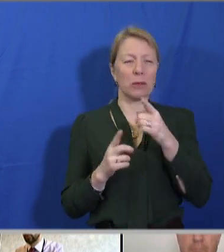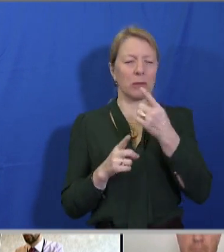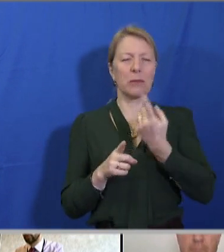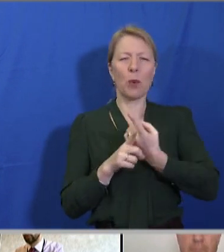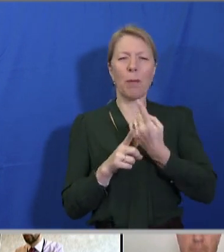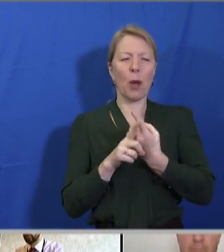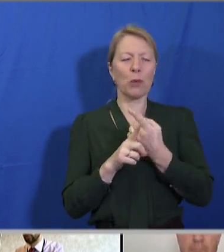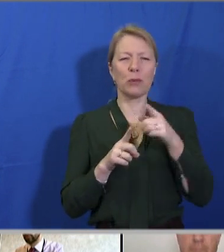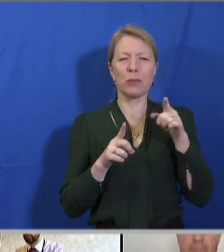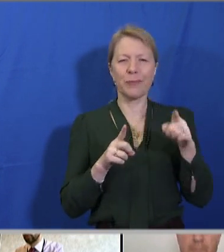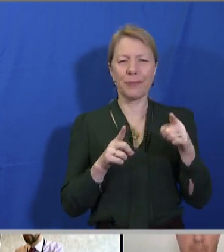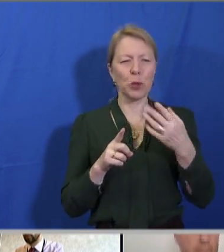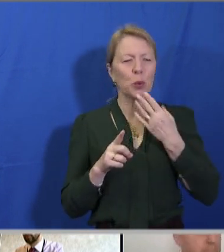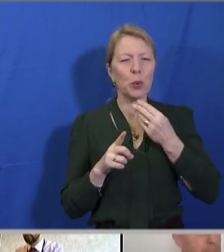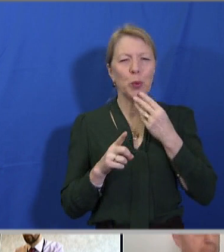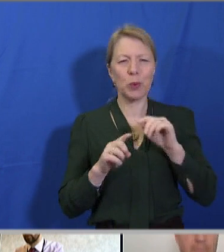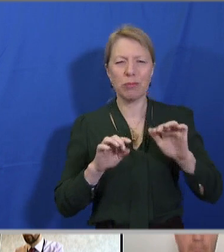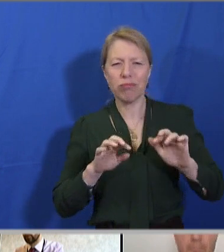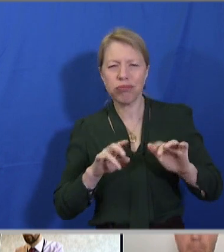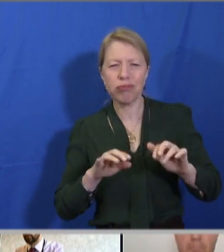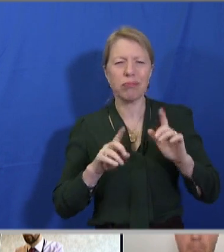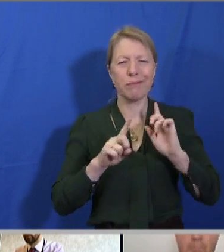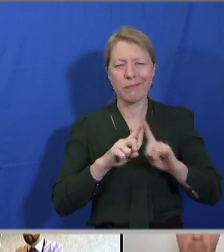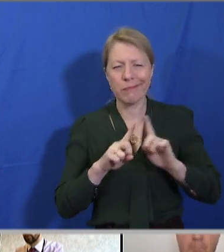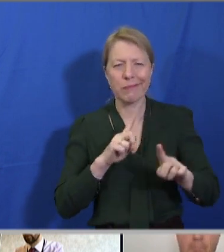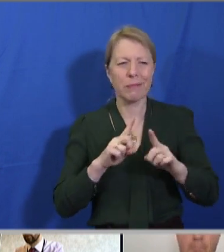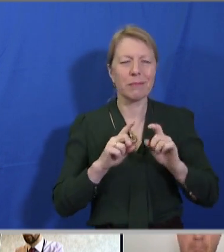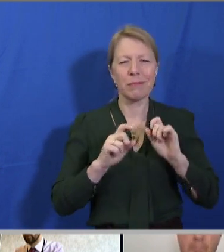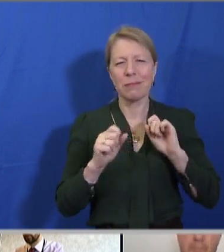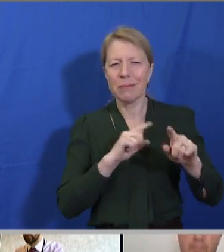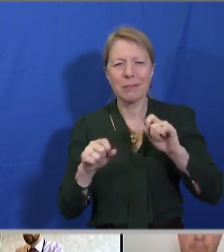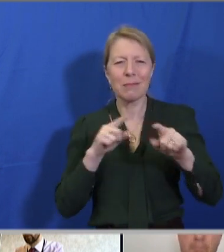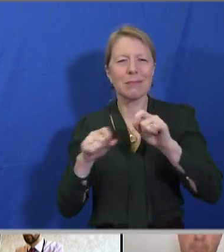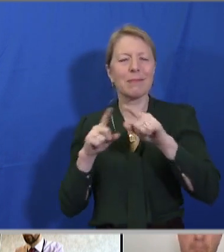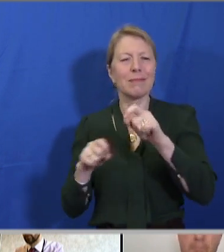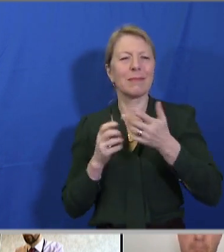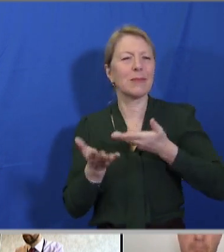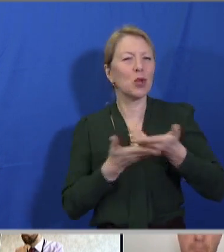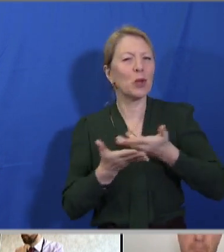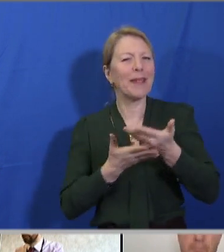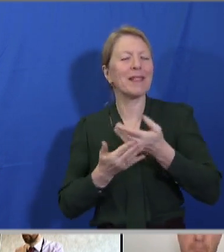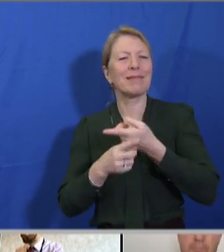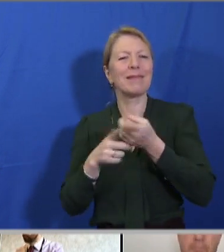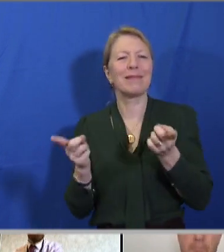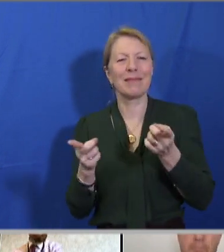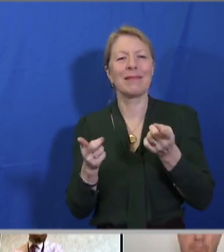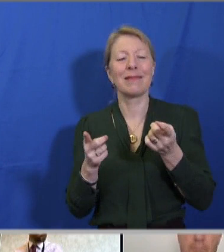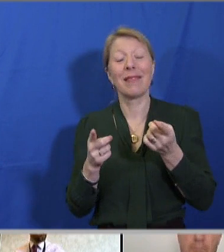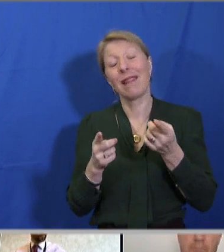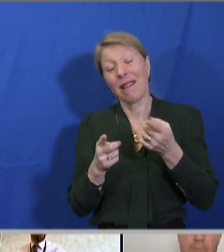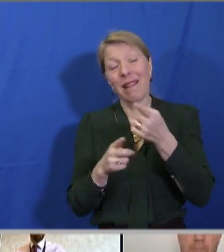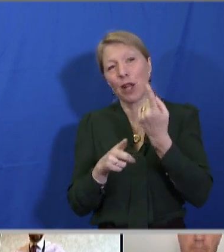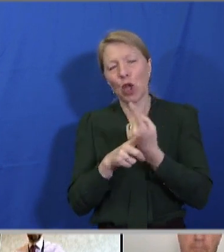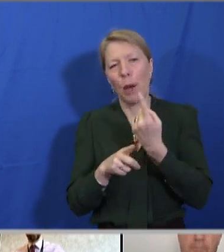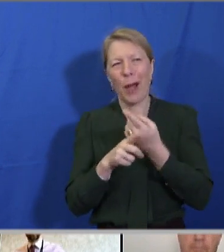communicate with people with a disability or with a further need, that paper